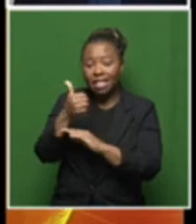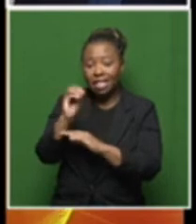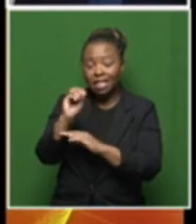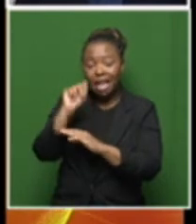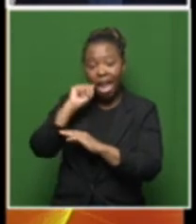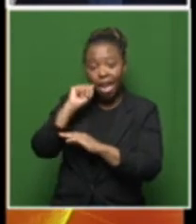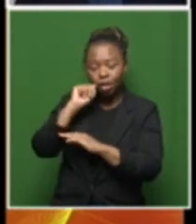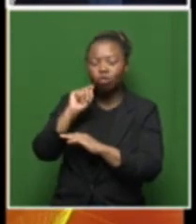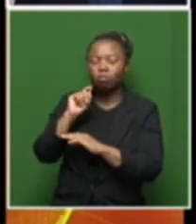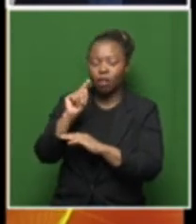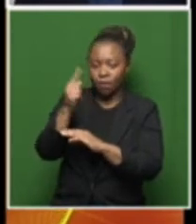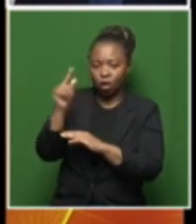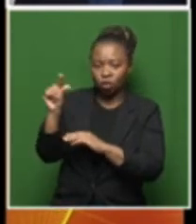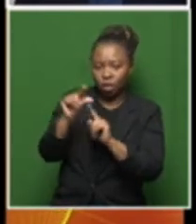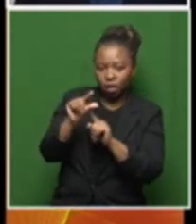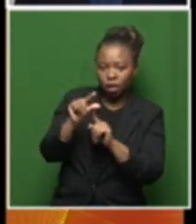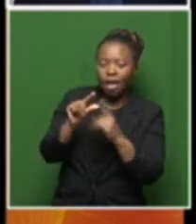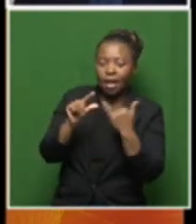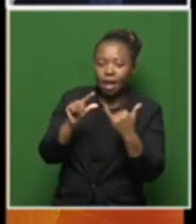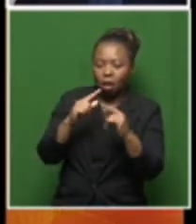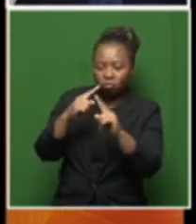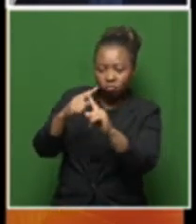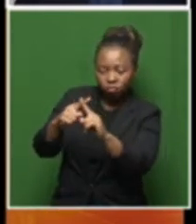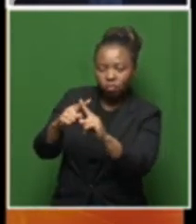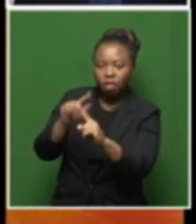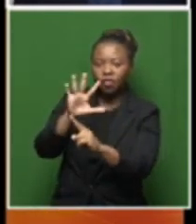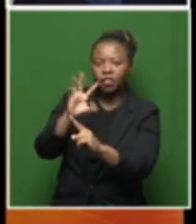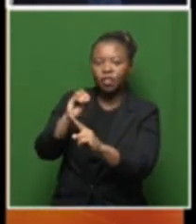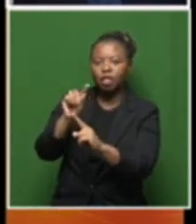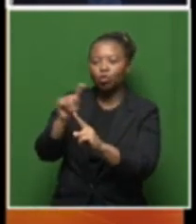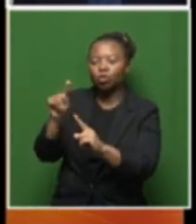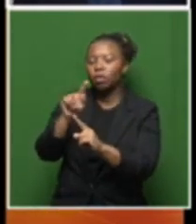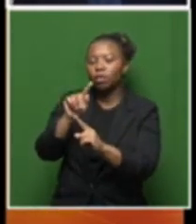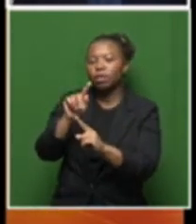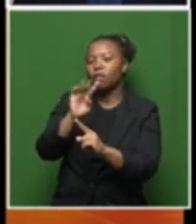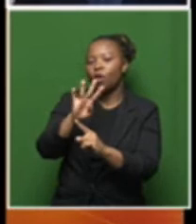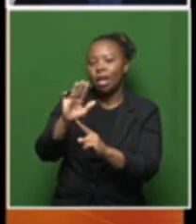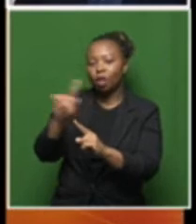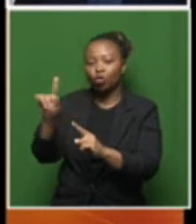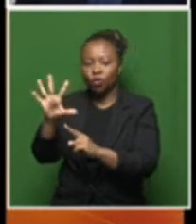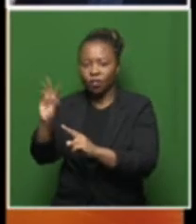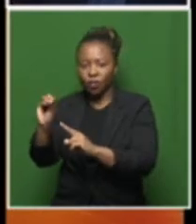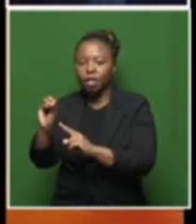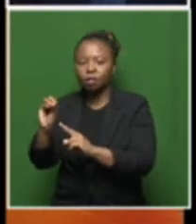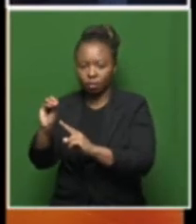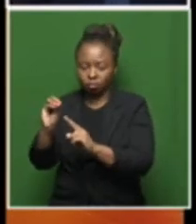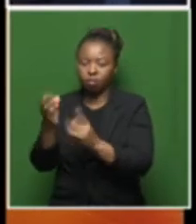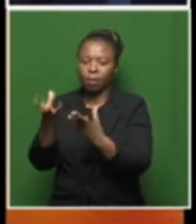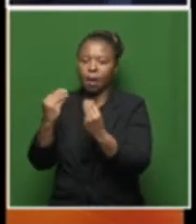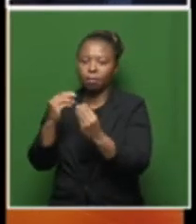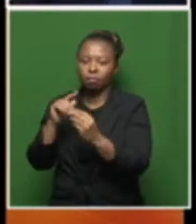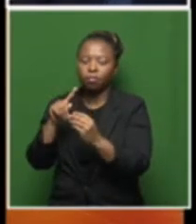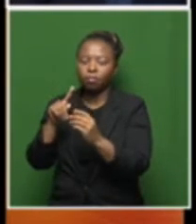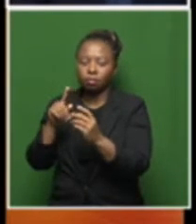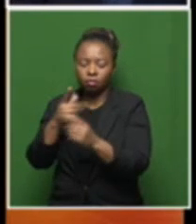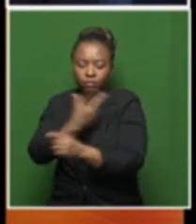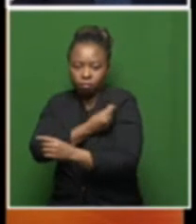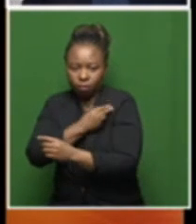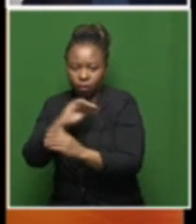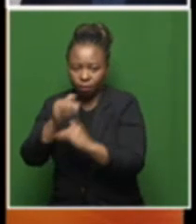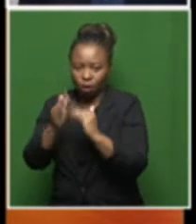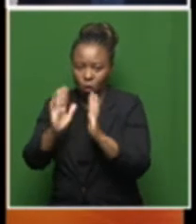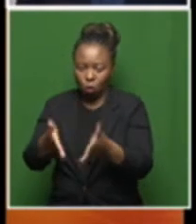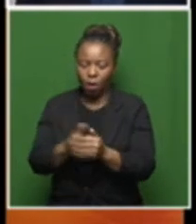first dose, and now we're tracking 50 to 59. And as the other age groups will go, we will also track that. So